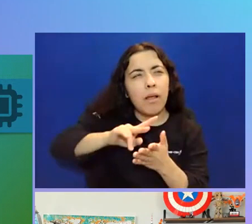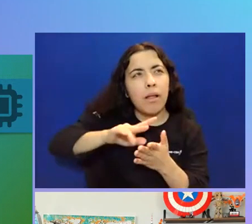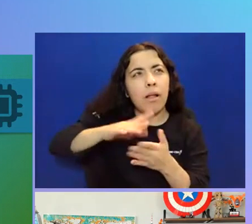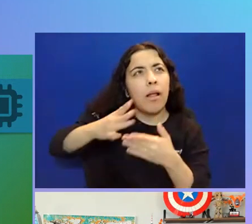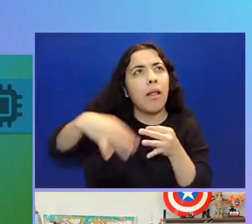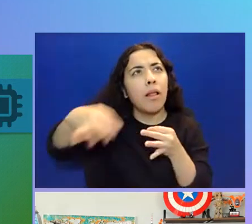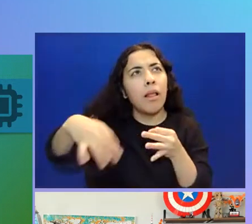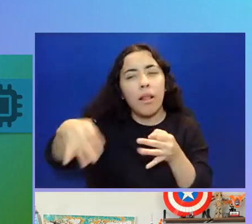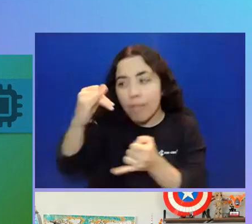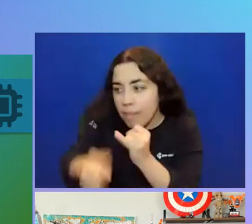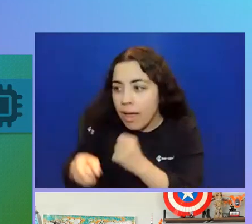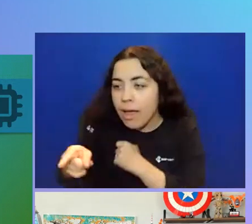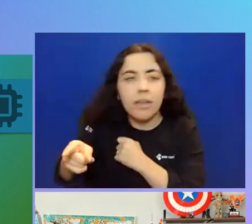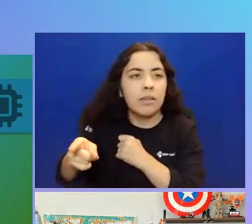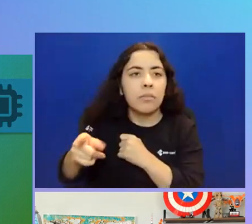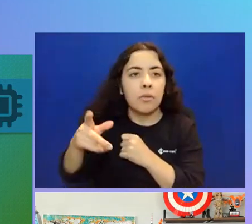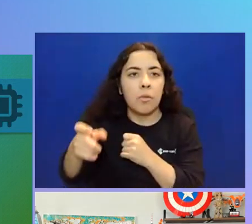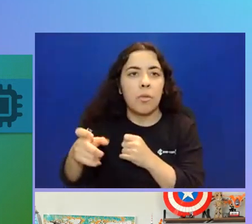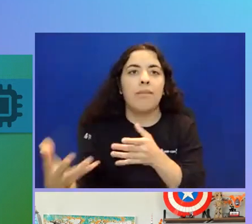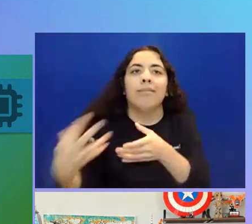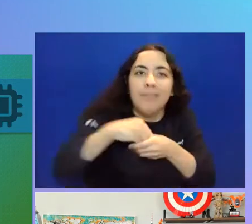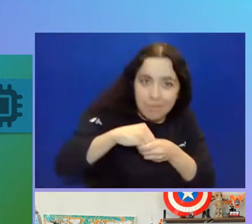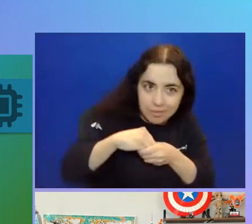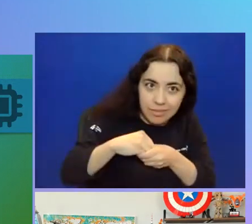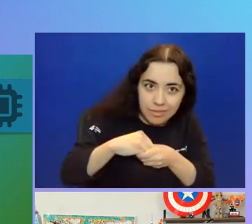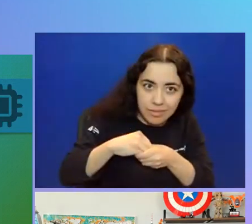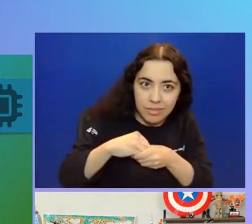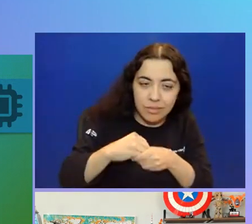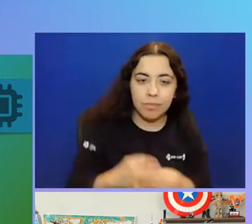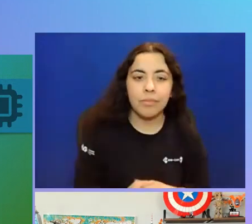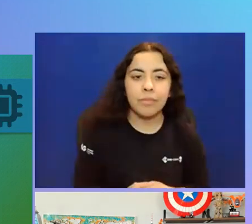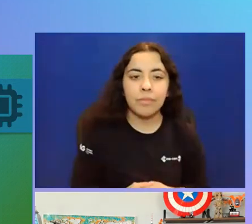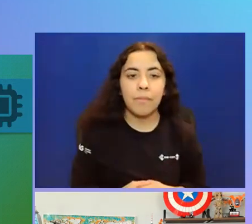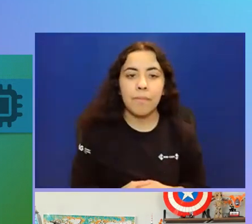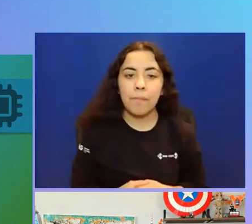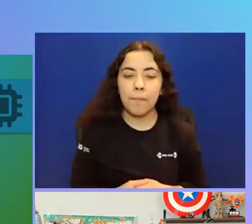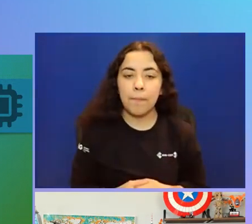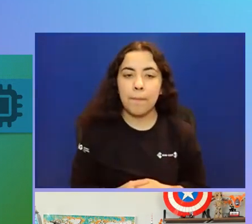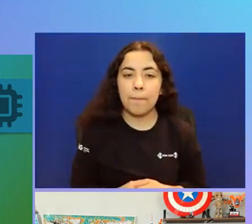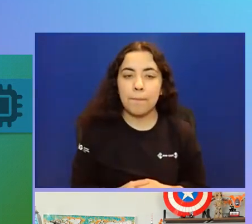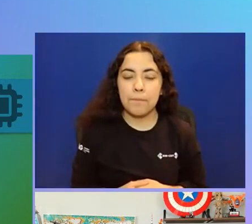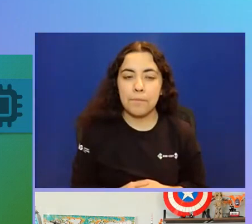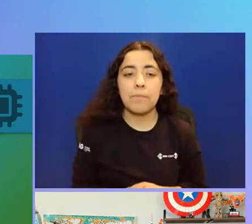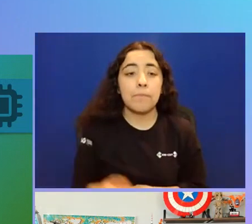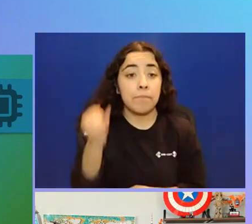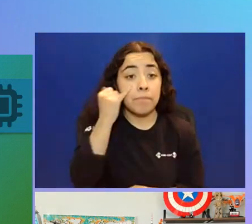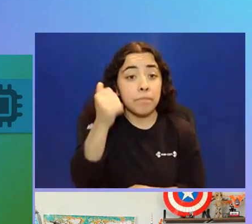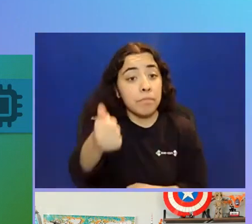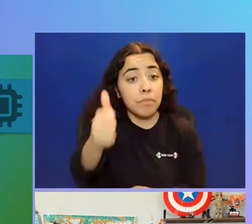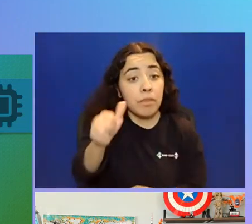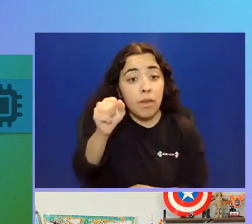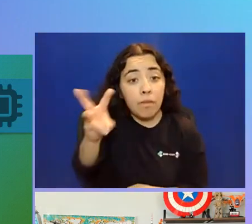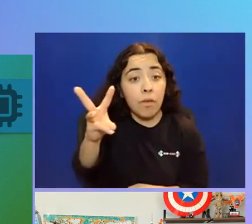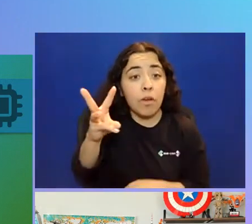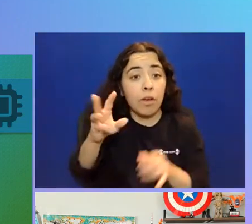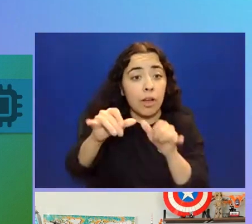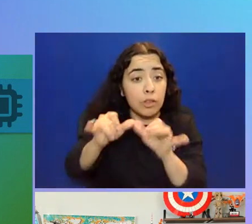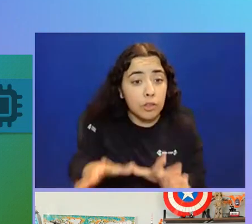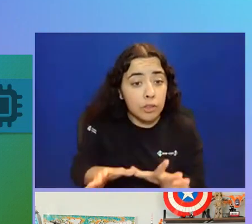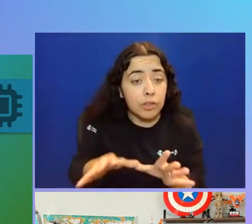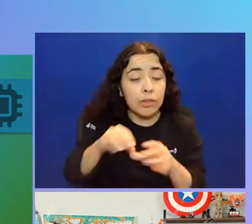and services. Very similar, you may have, if you're a software engineering organization, you may